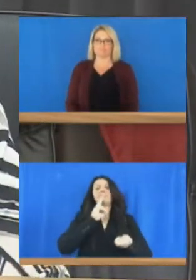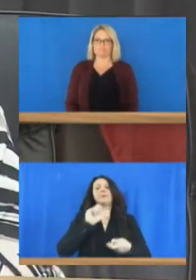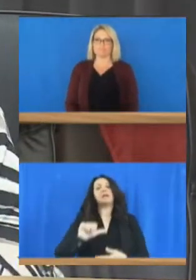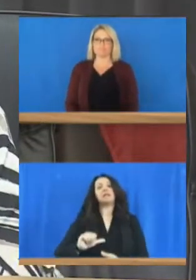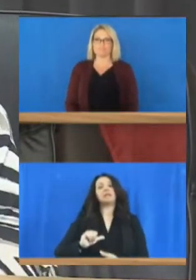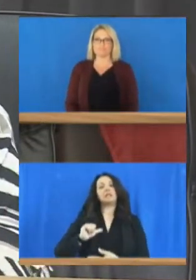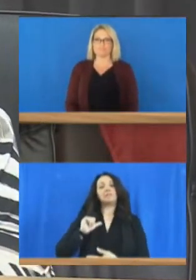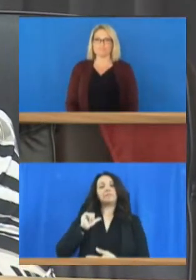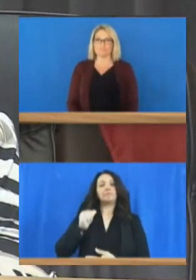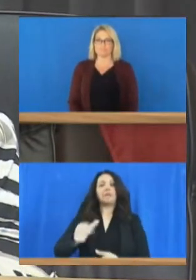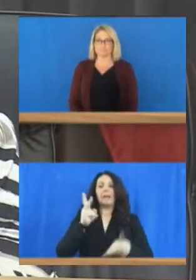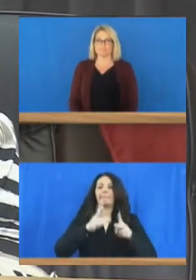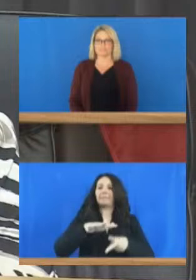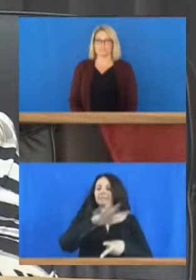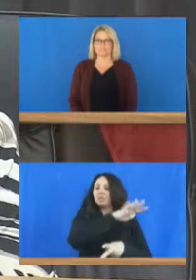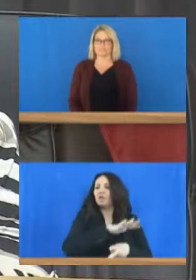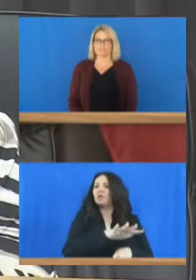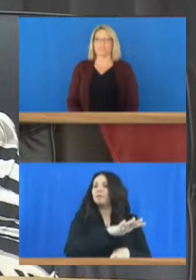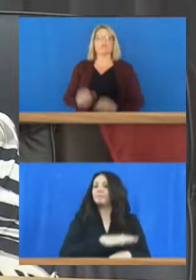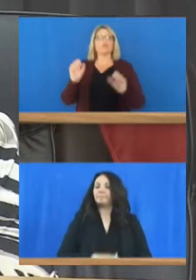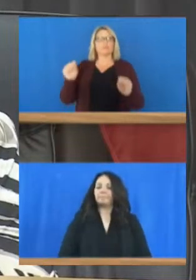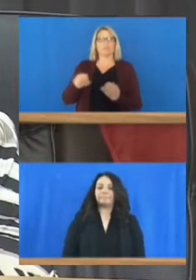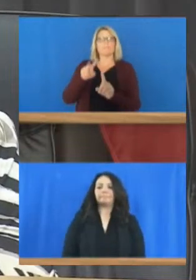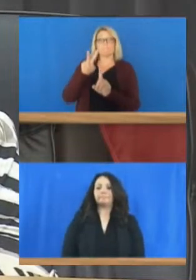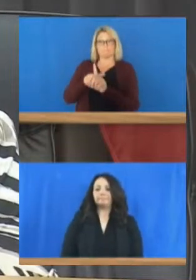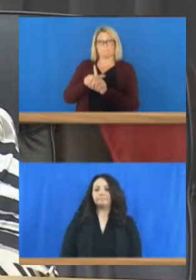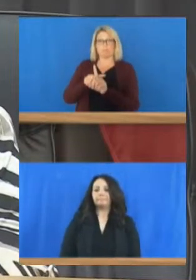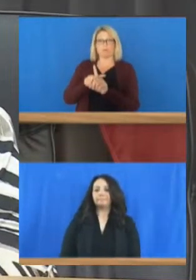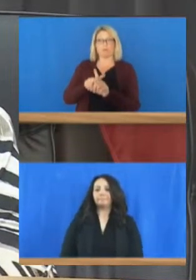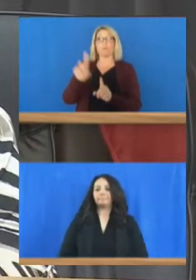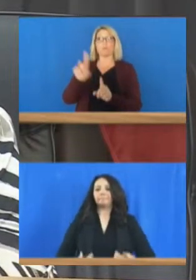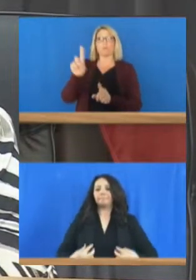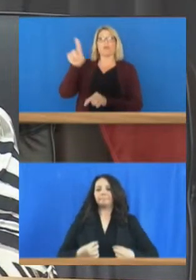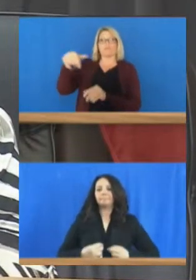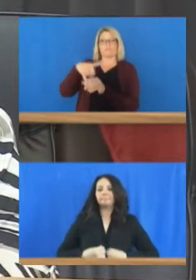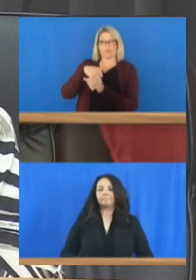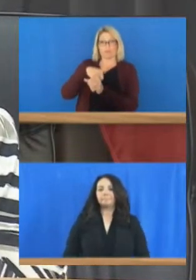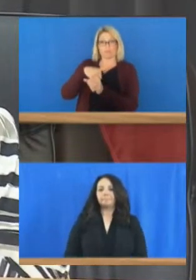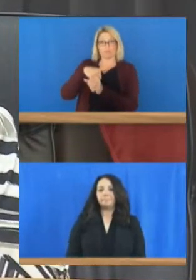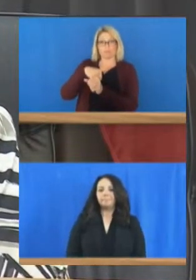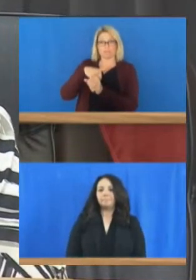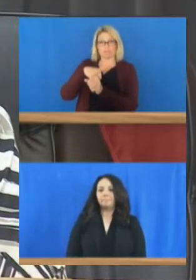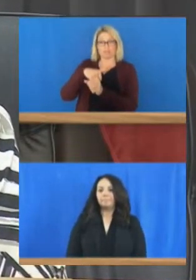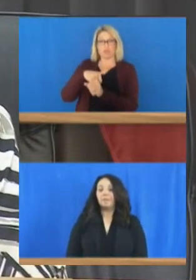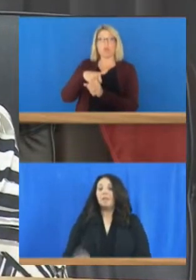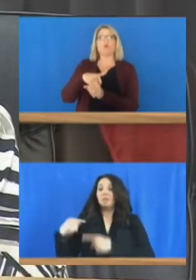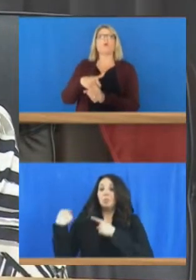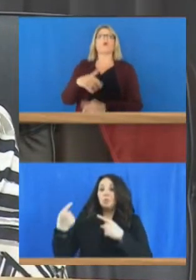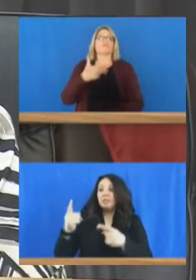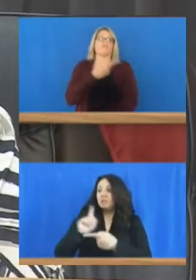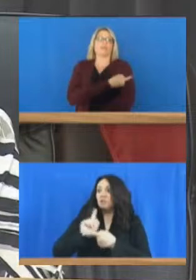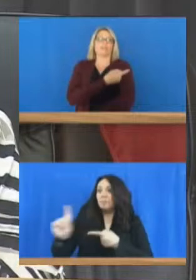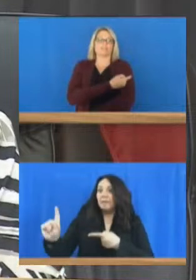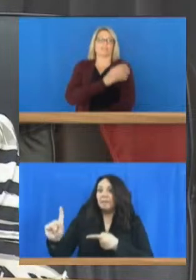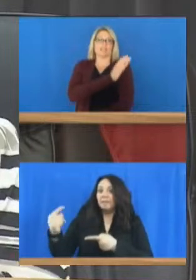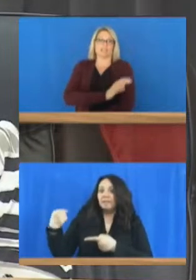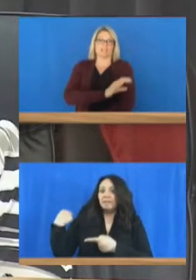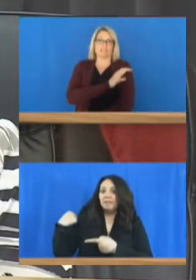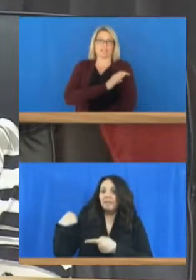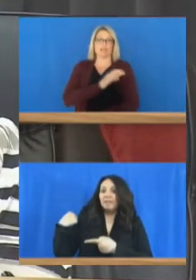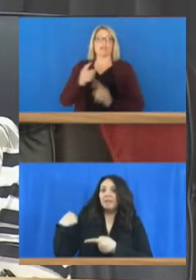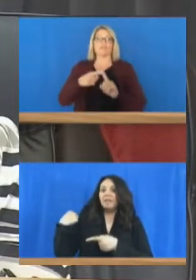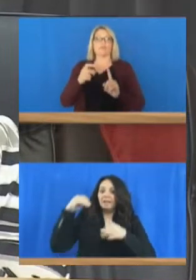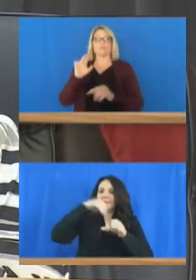Le ministre Cardy fournira de plus amples renseignements dans quelques minutes sur le progrès réalisé par notre